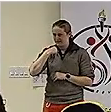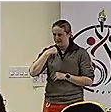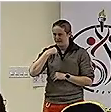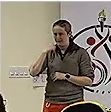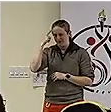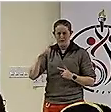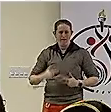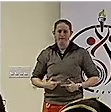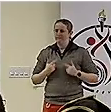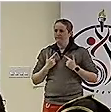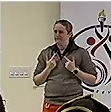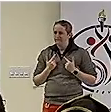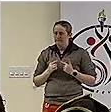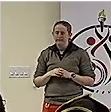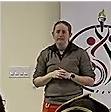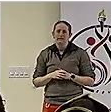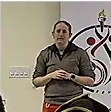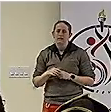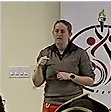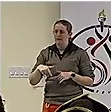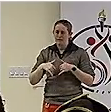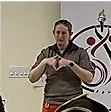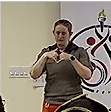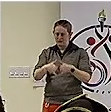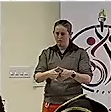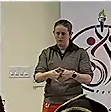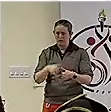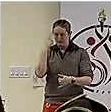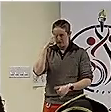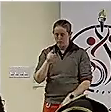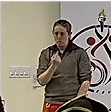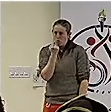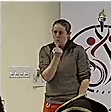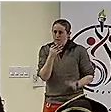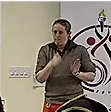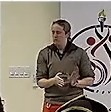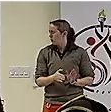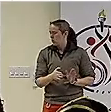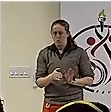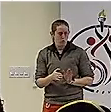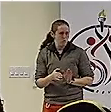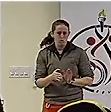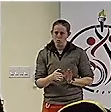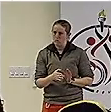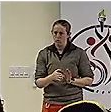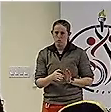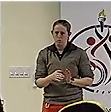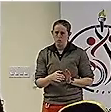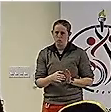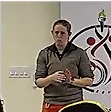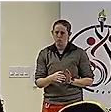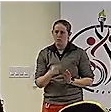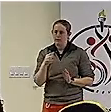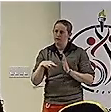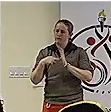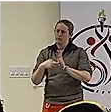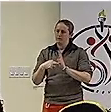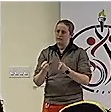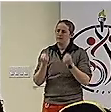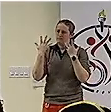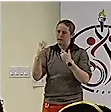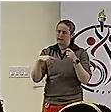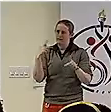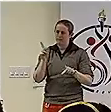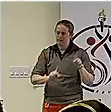life. This award is not simply about one individual. It reflects the many people along the way who offered